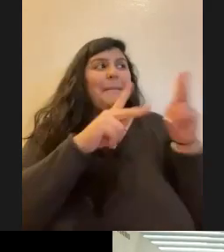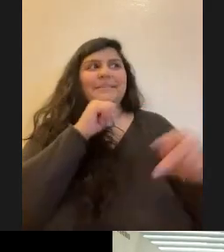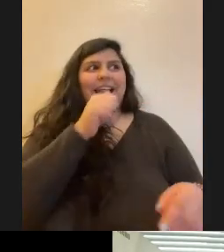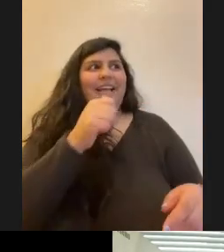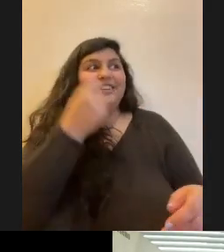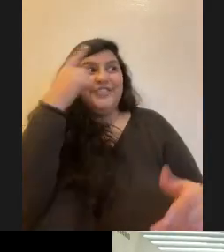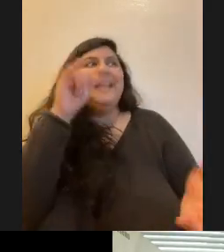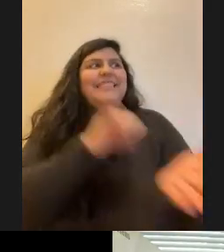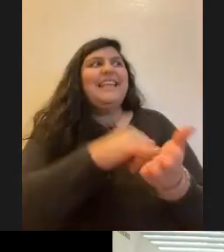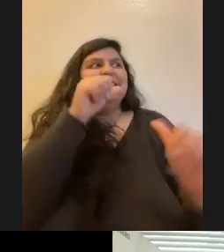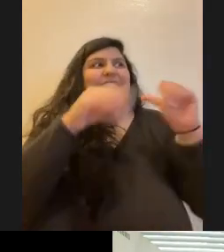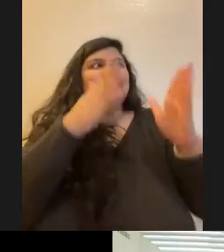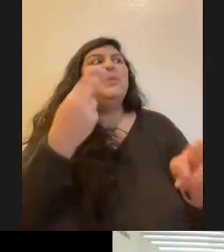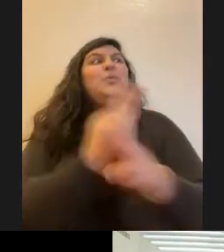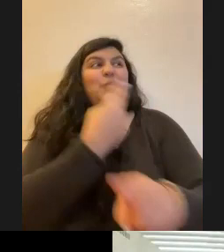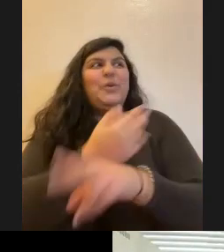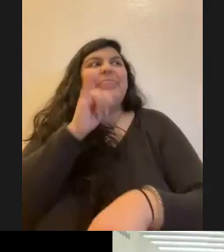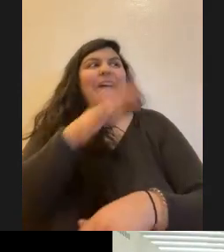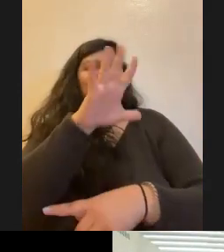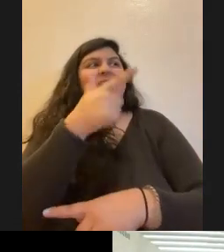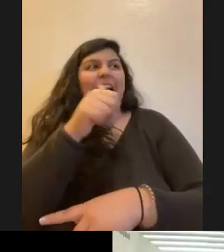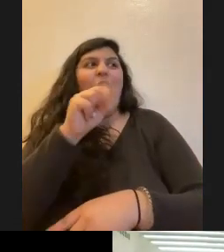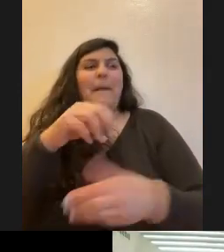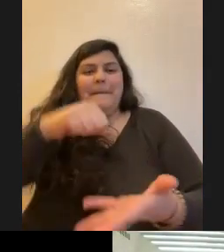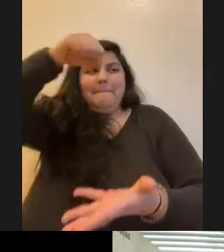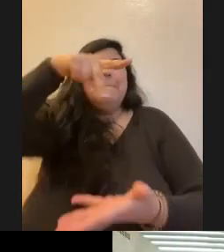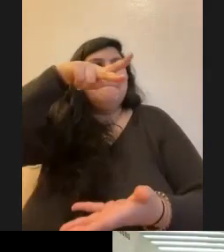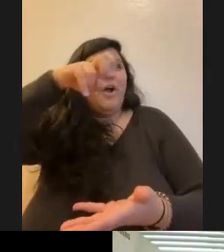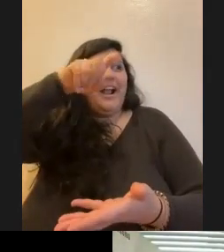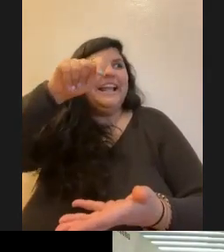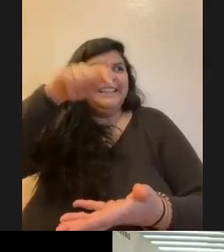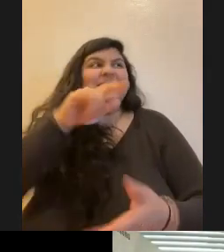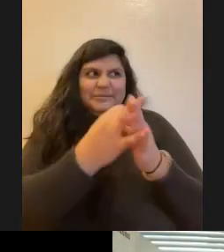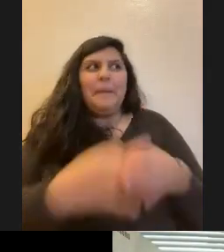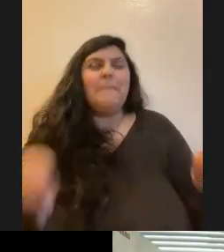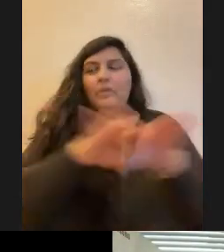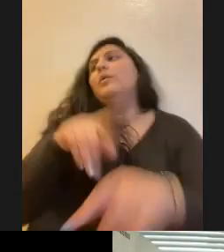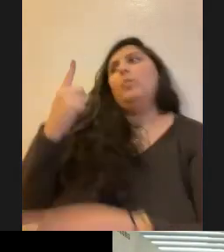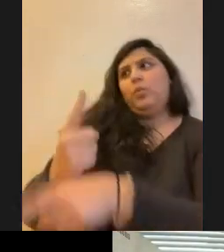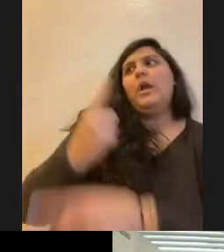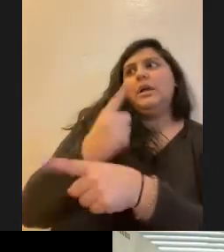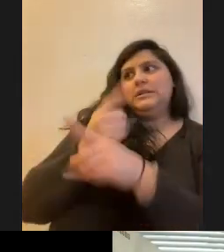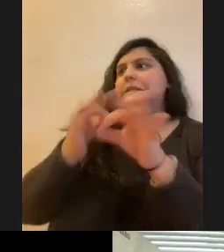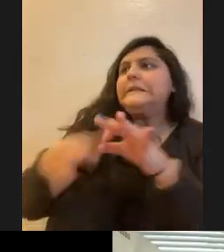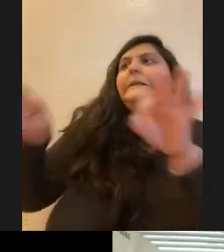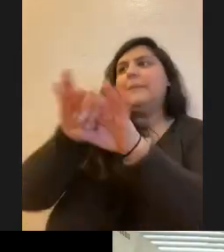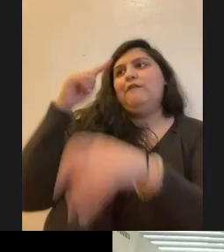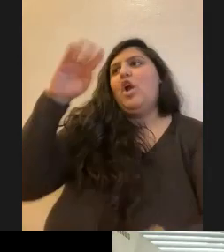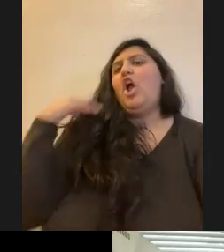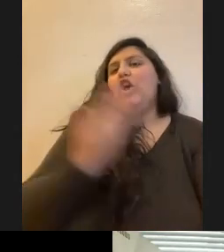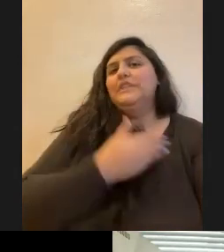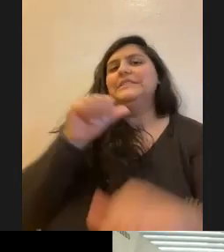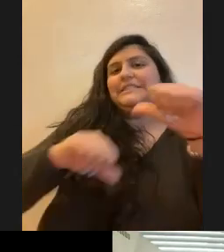every day, all the time, for all reasons. They are key. Like essential part of our science,